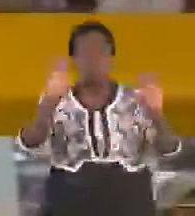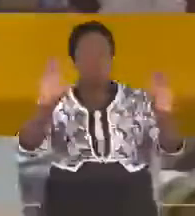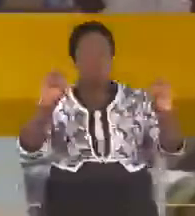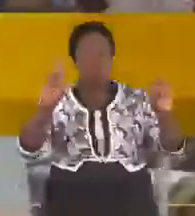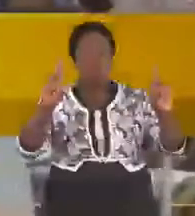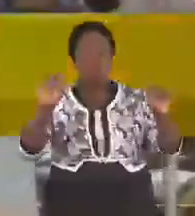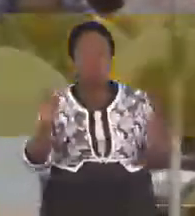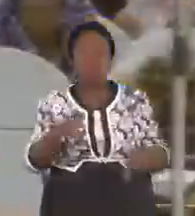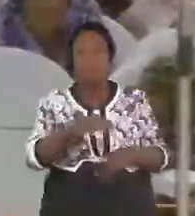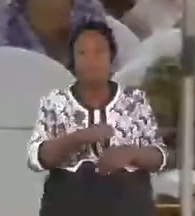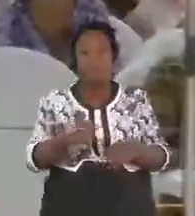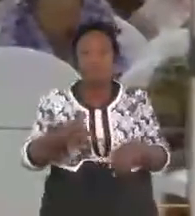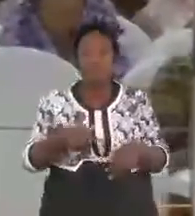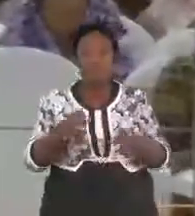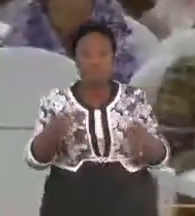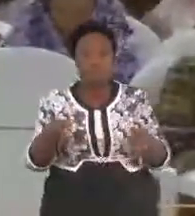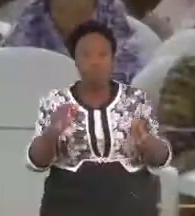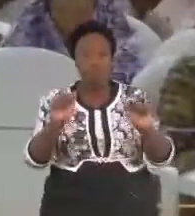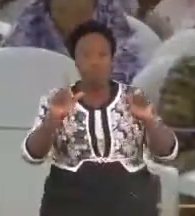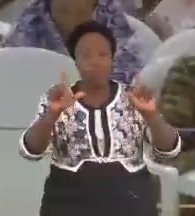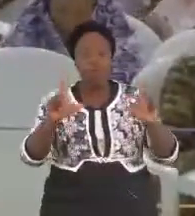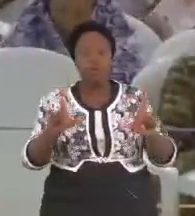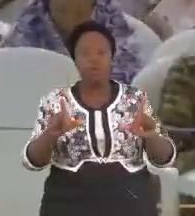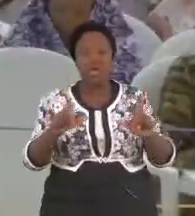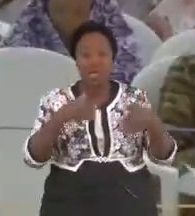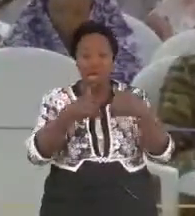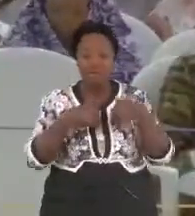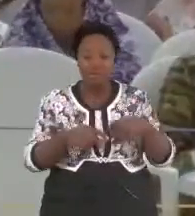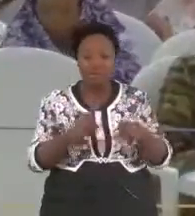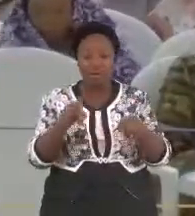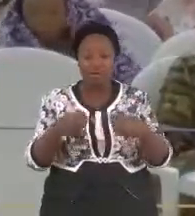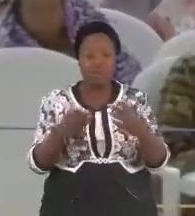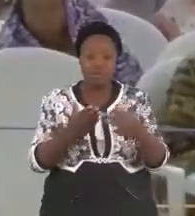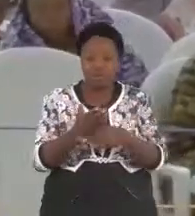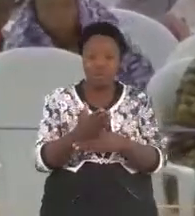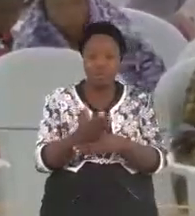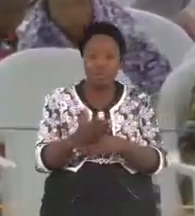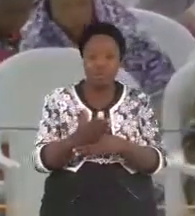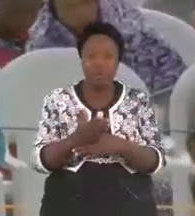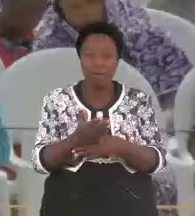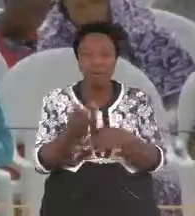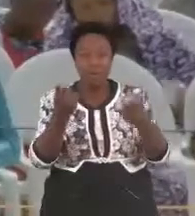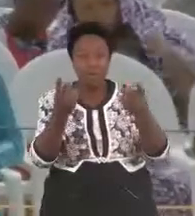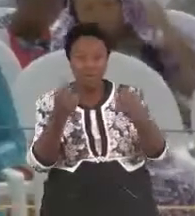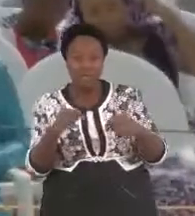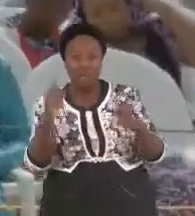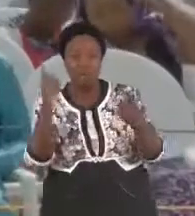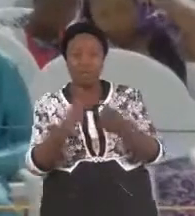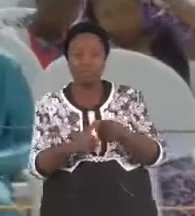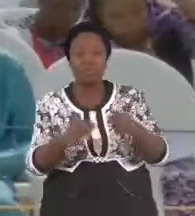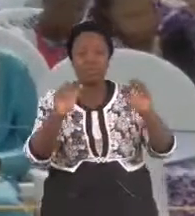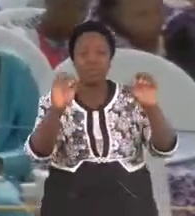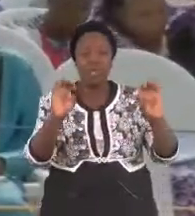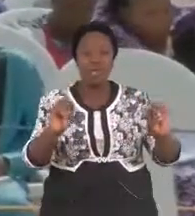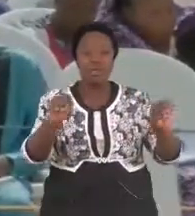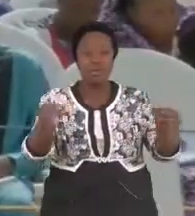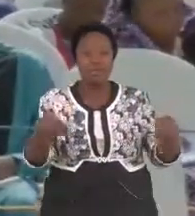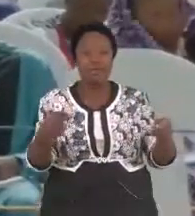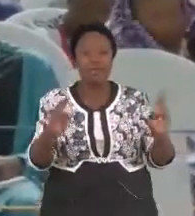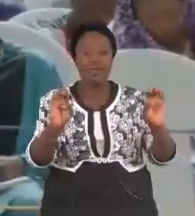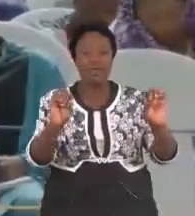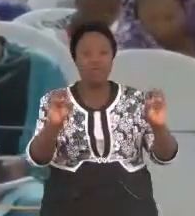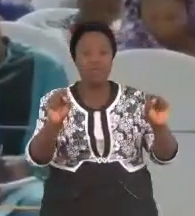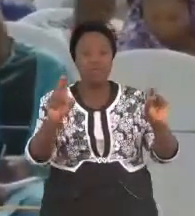passed through the upper coast, came to Ephesus, and finding